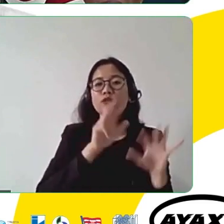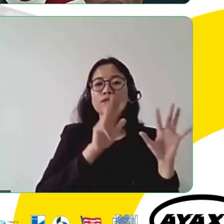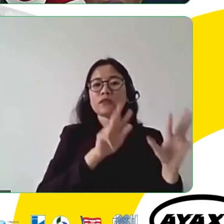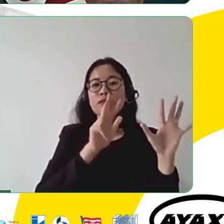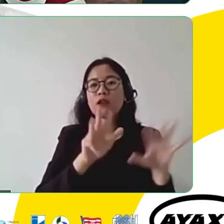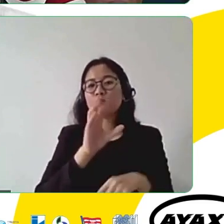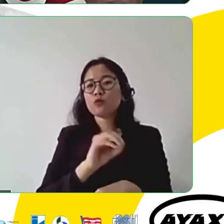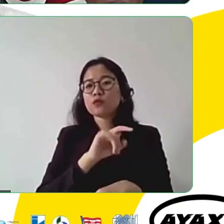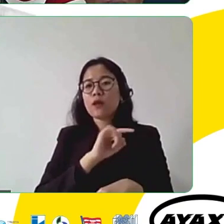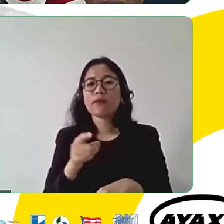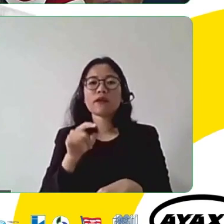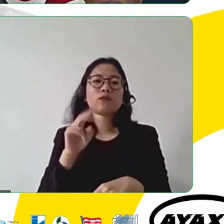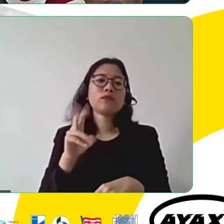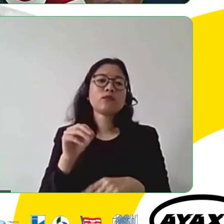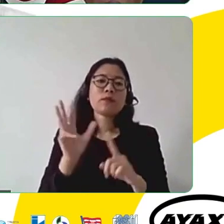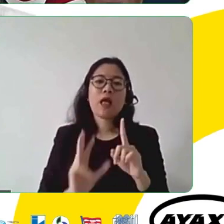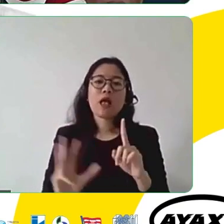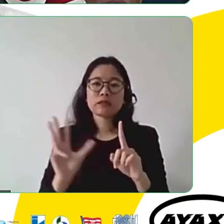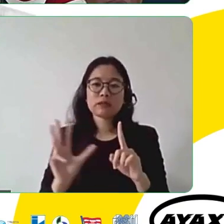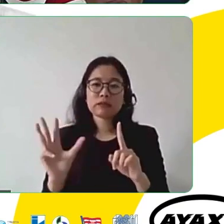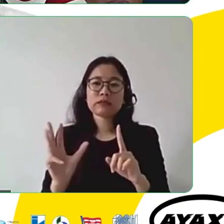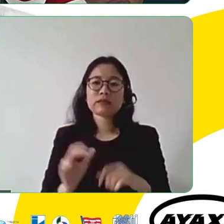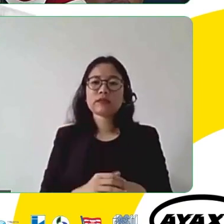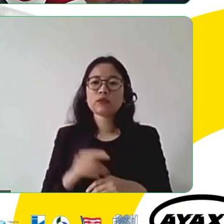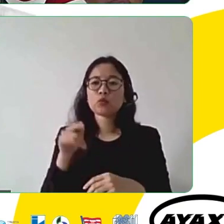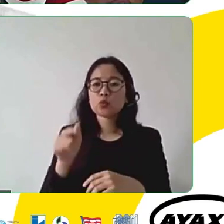deaths related to the ambient particulate matter.